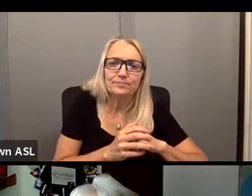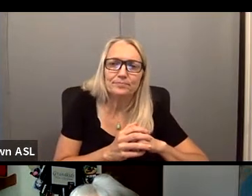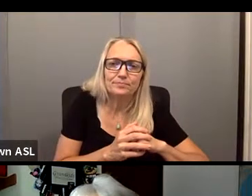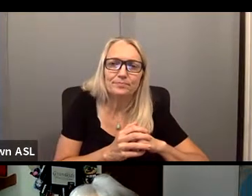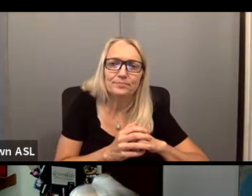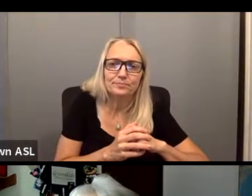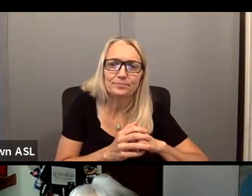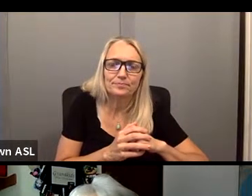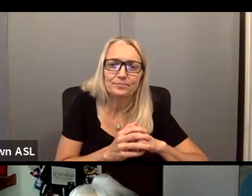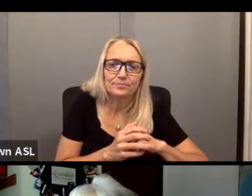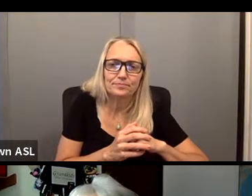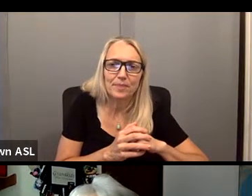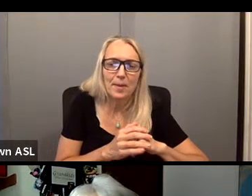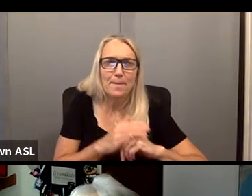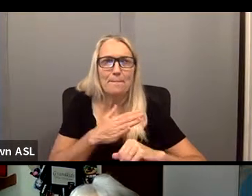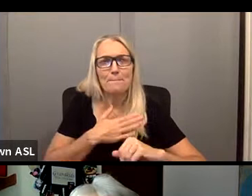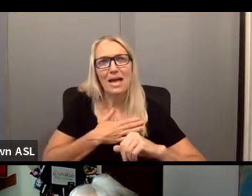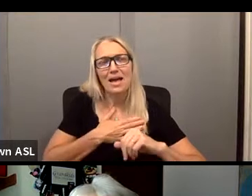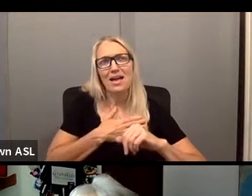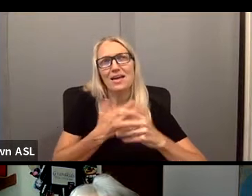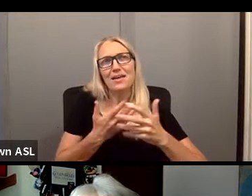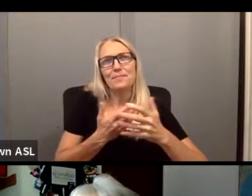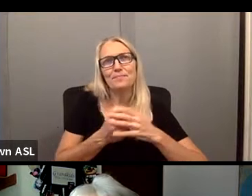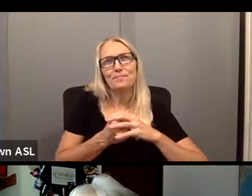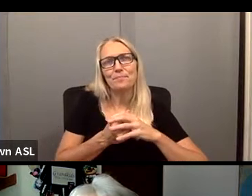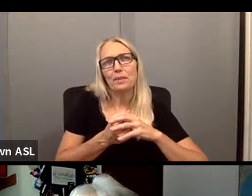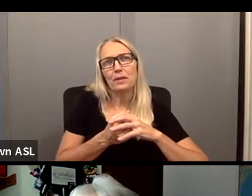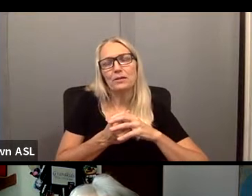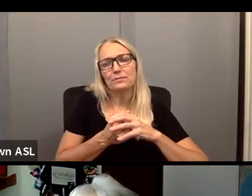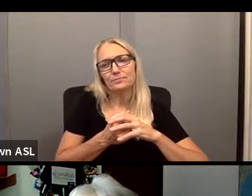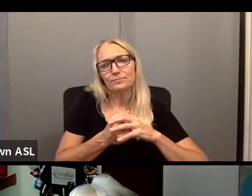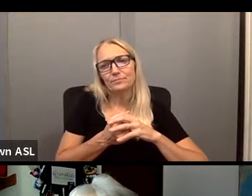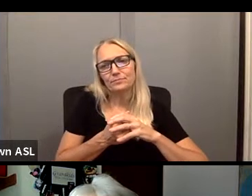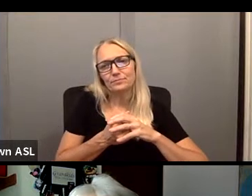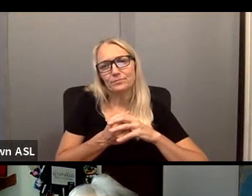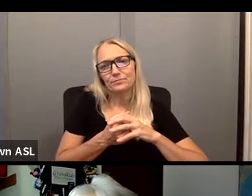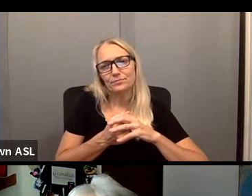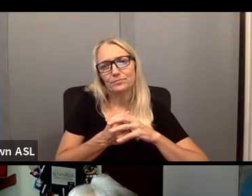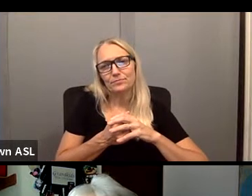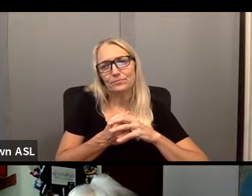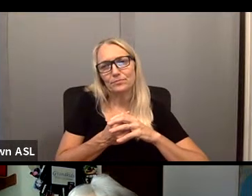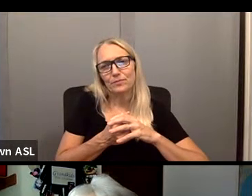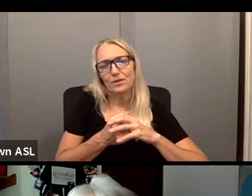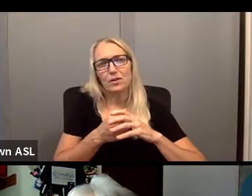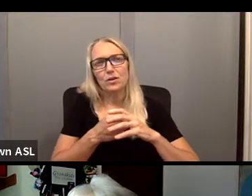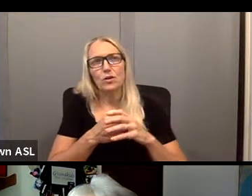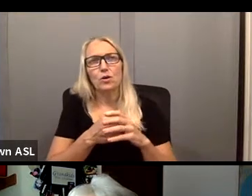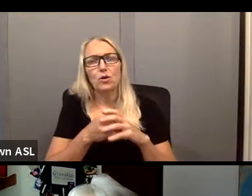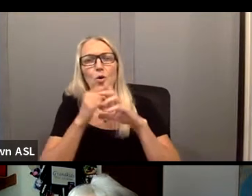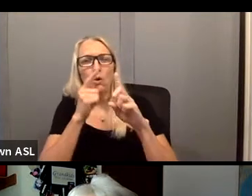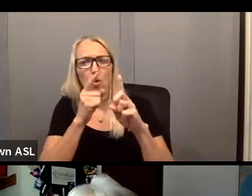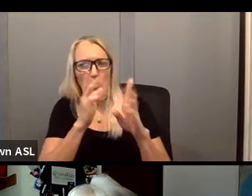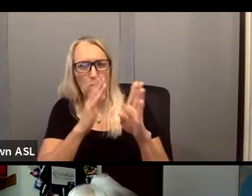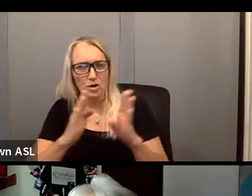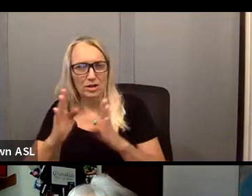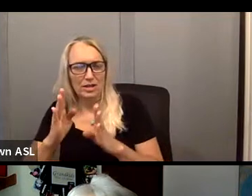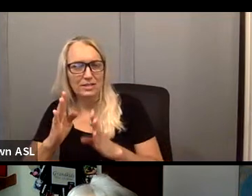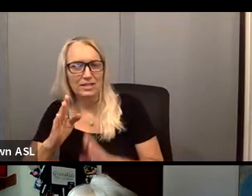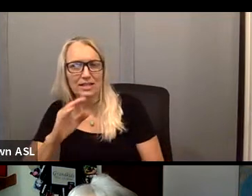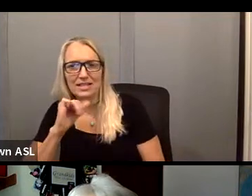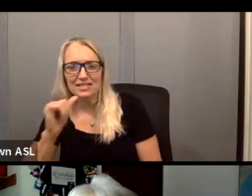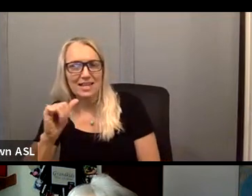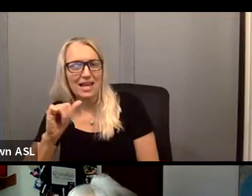The principal, in my experience, the principal unit of organization, the primary one, is not the